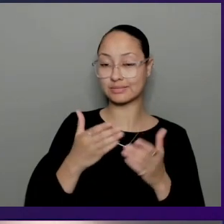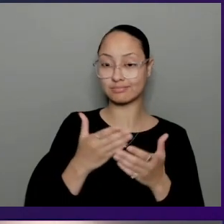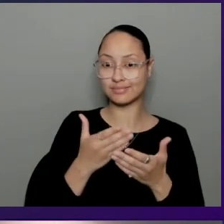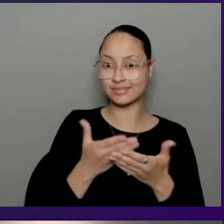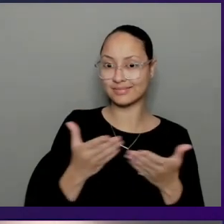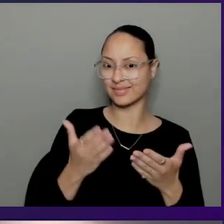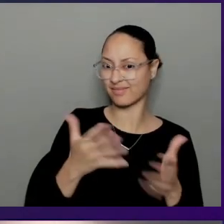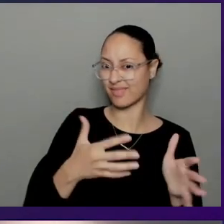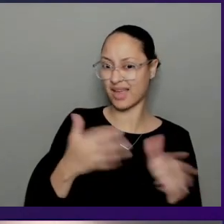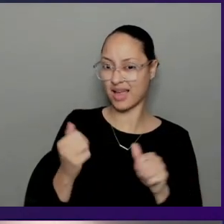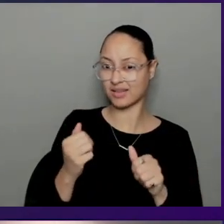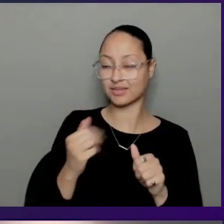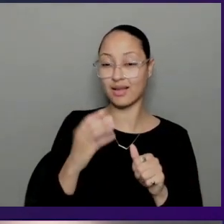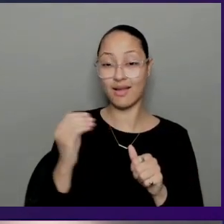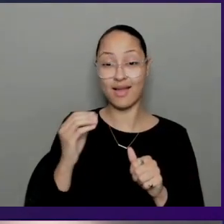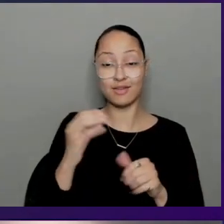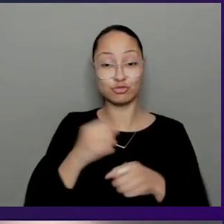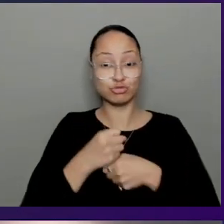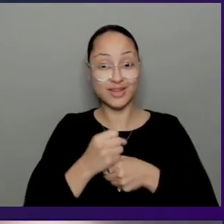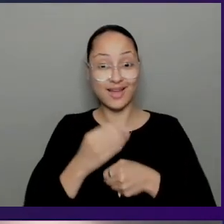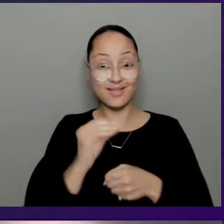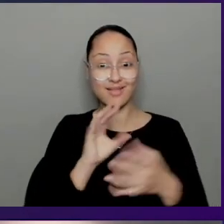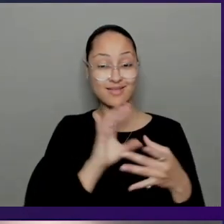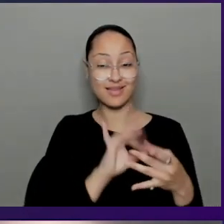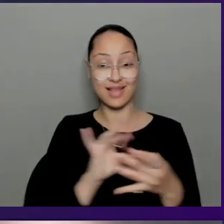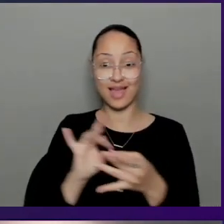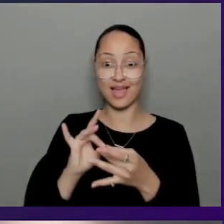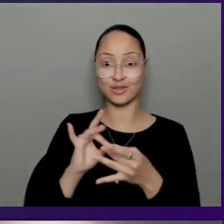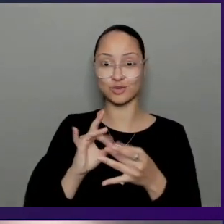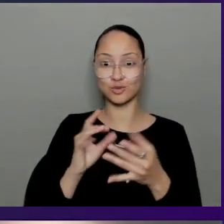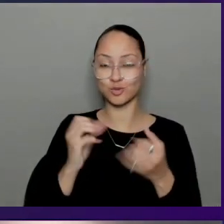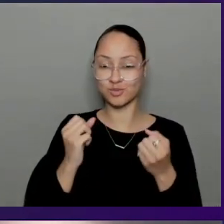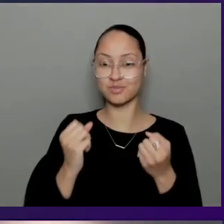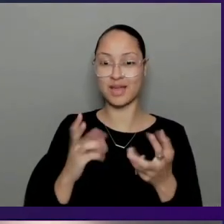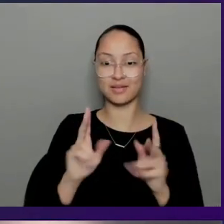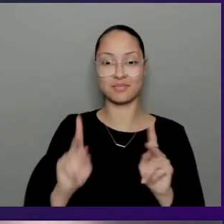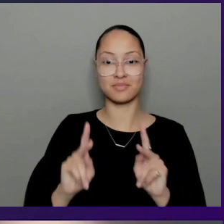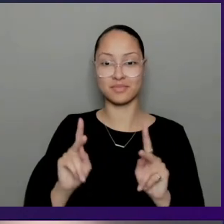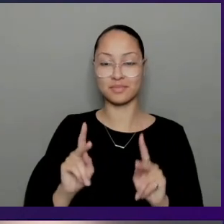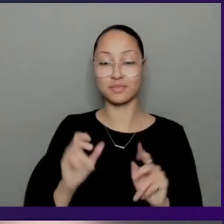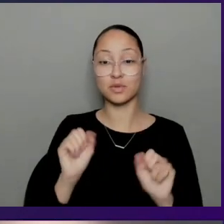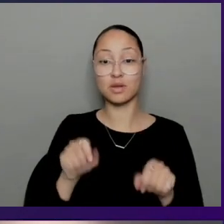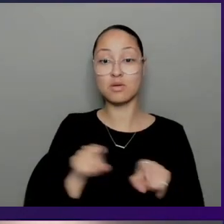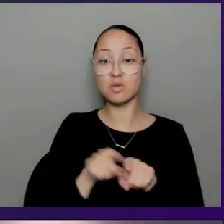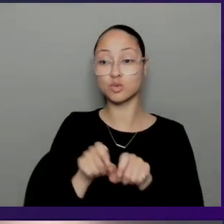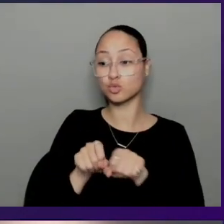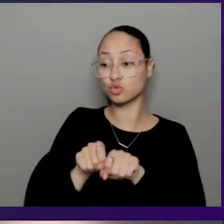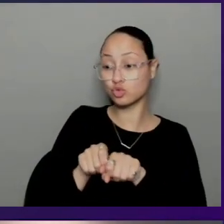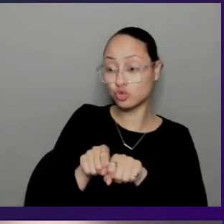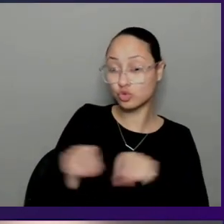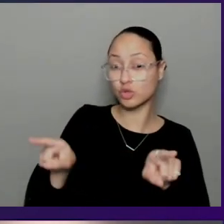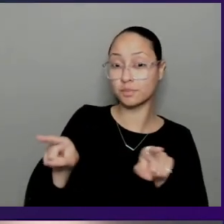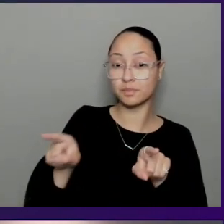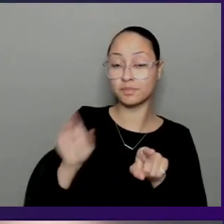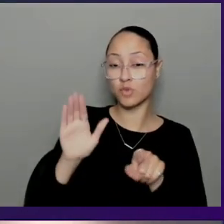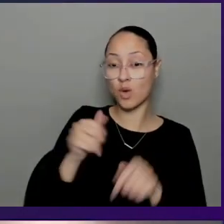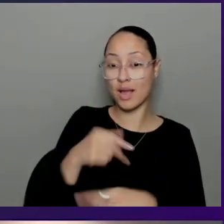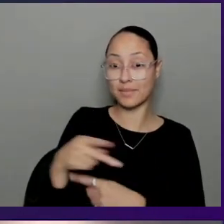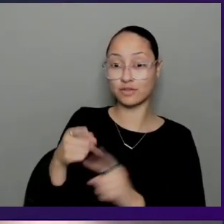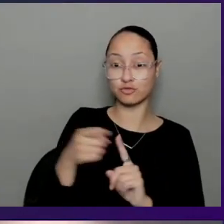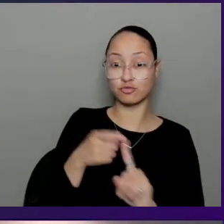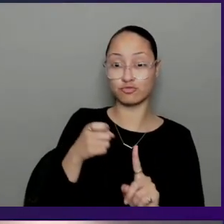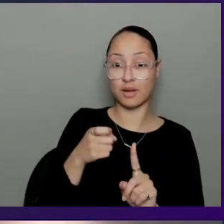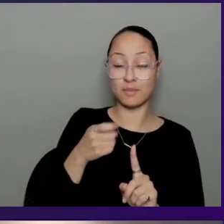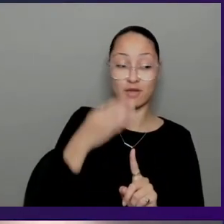and connect front ends to those backends. You can also use it to ship your application by deploying your application front end and